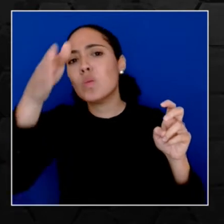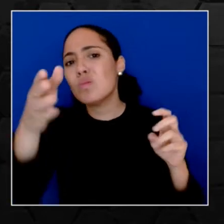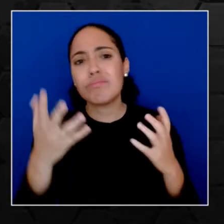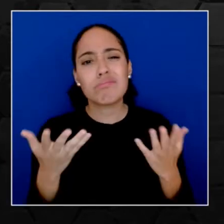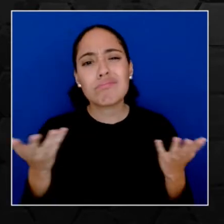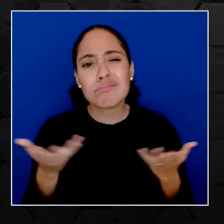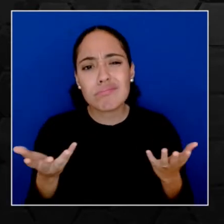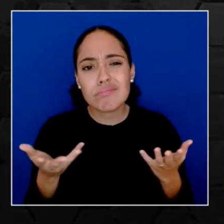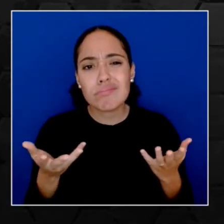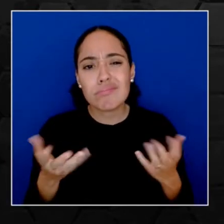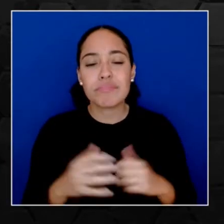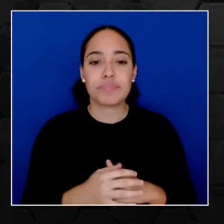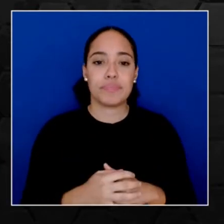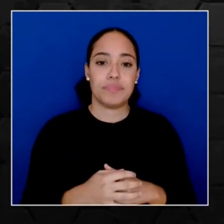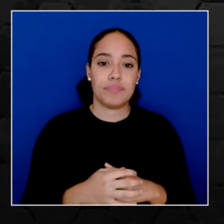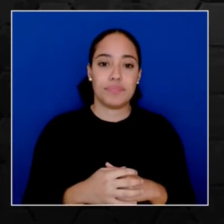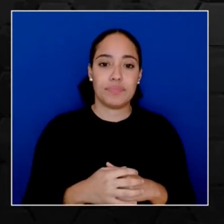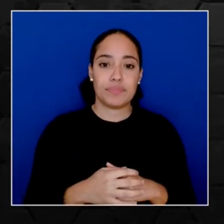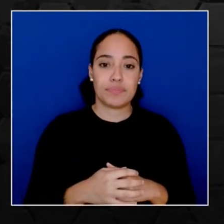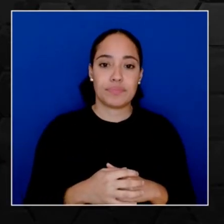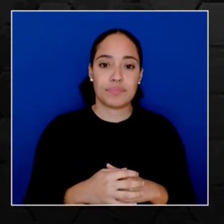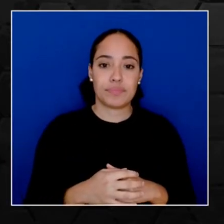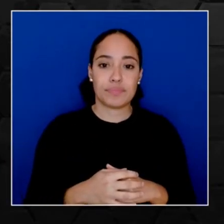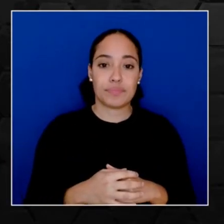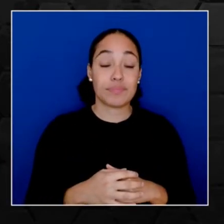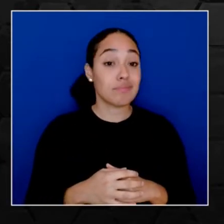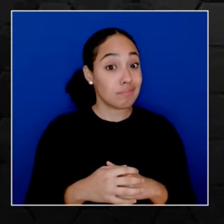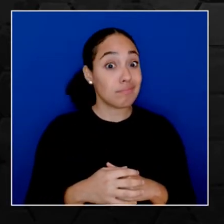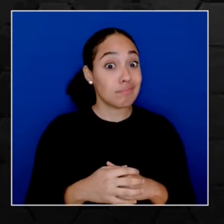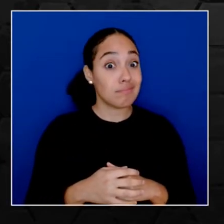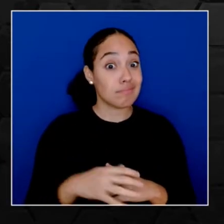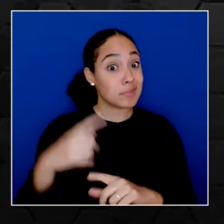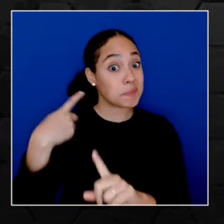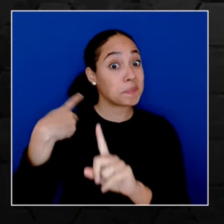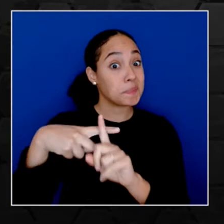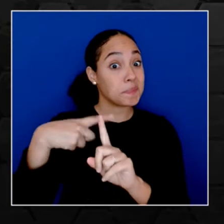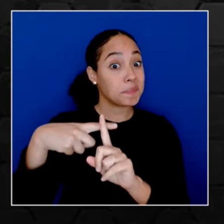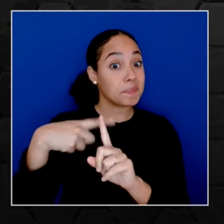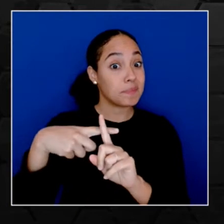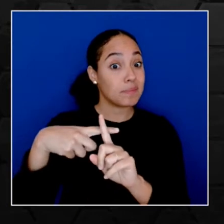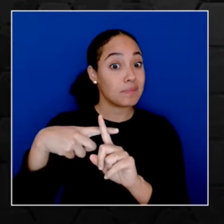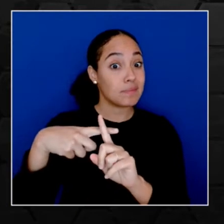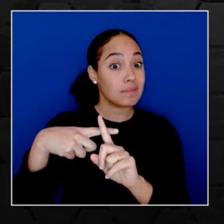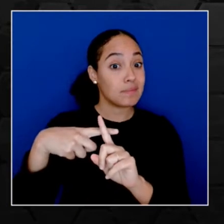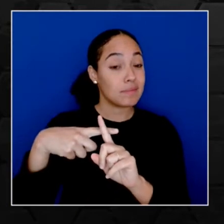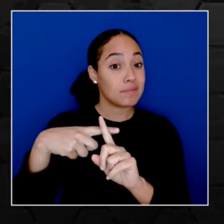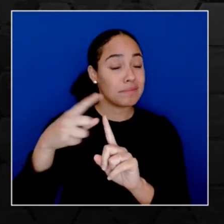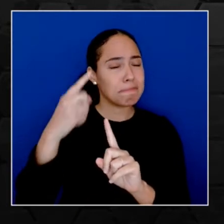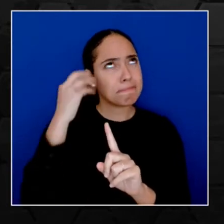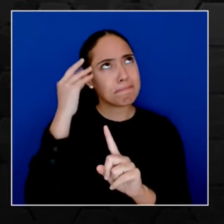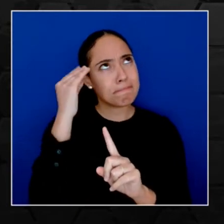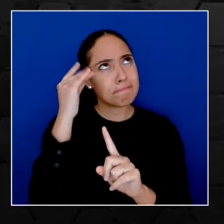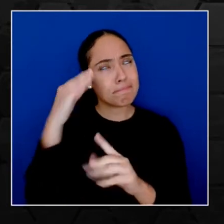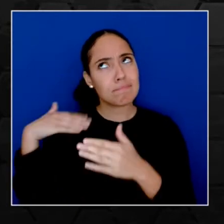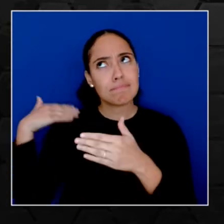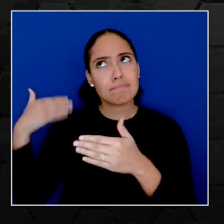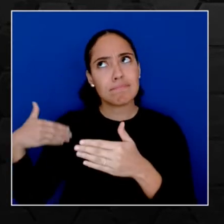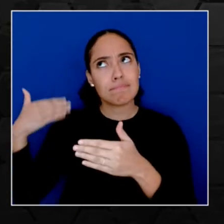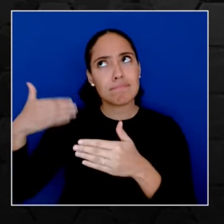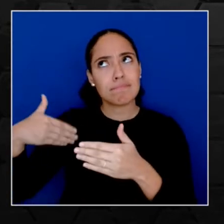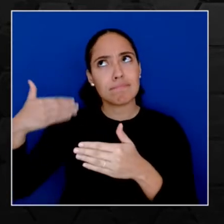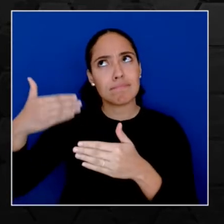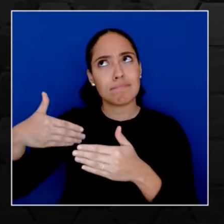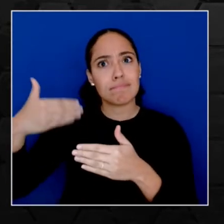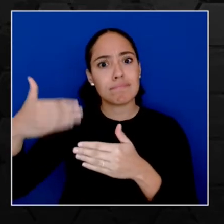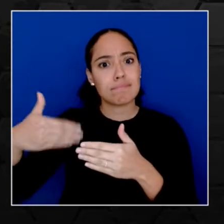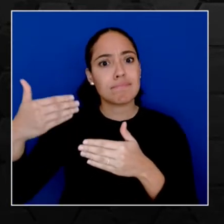The future, as mentioned, is evidently bright. Day by day, if you think about this, we are trying to reduce the amount of passwords to